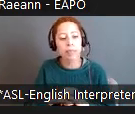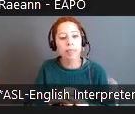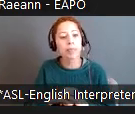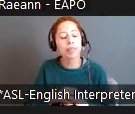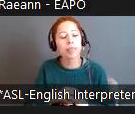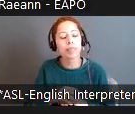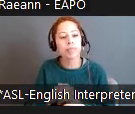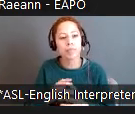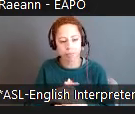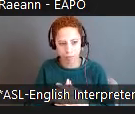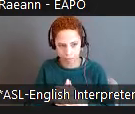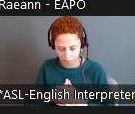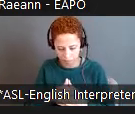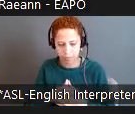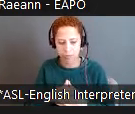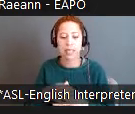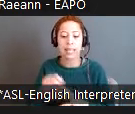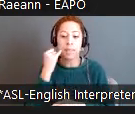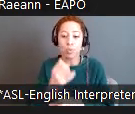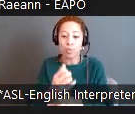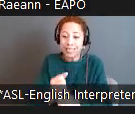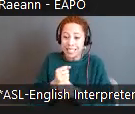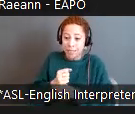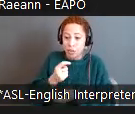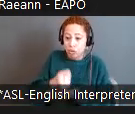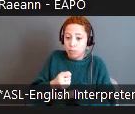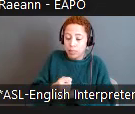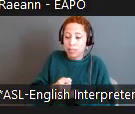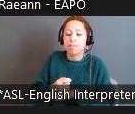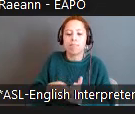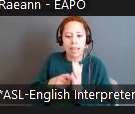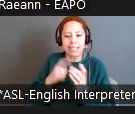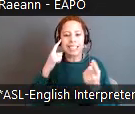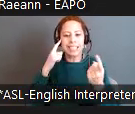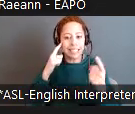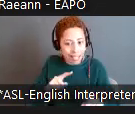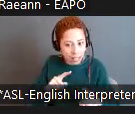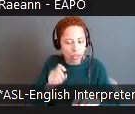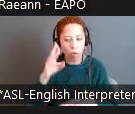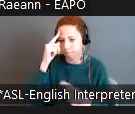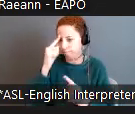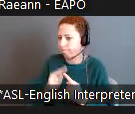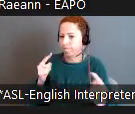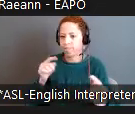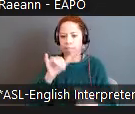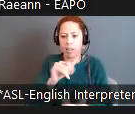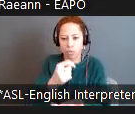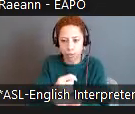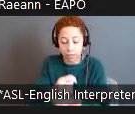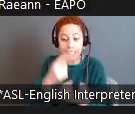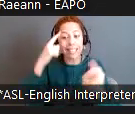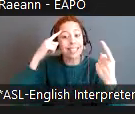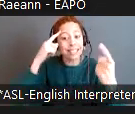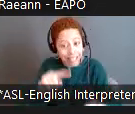everyone who is receiving treatment has to either consent or not consent to that treatment. And in order to consent, you have to